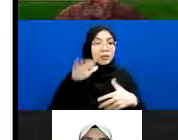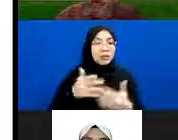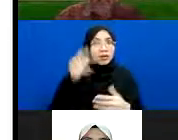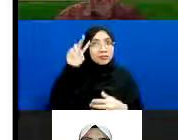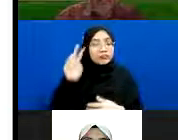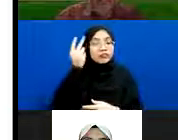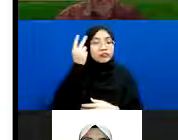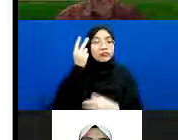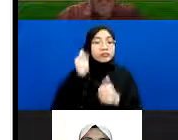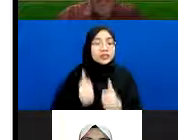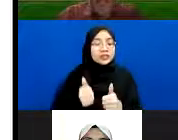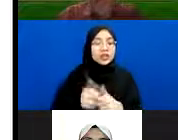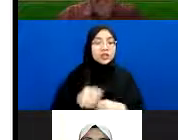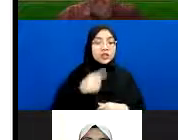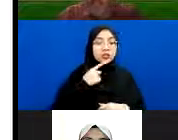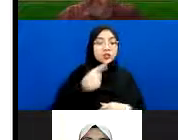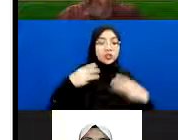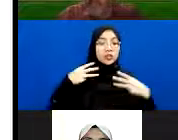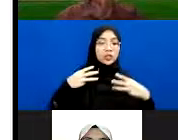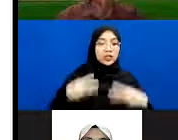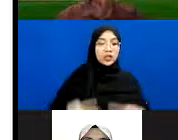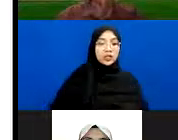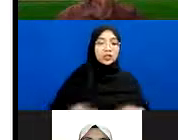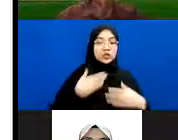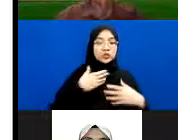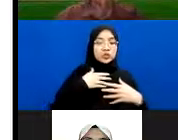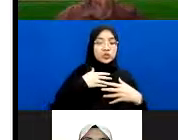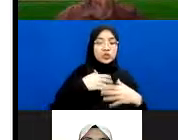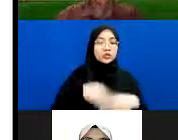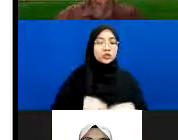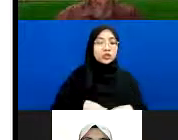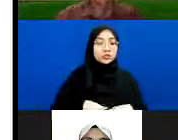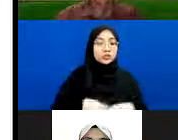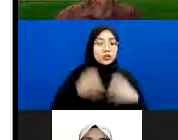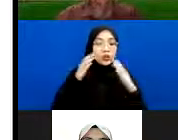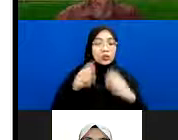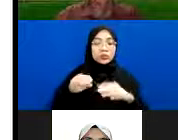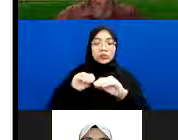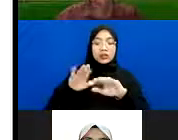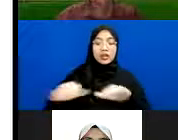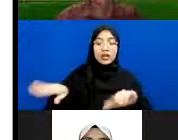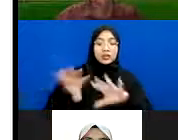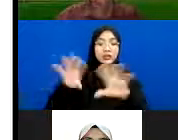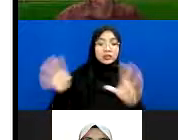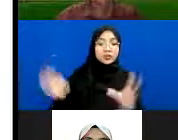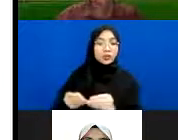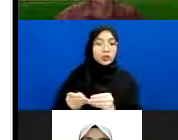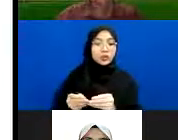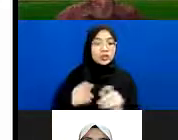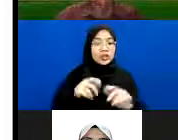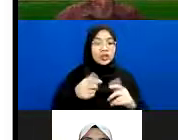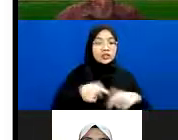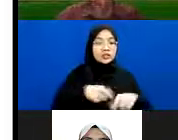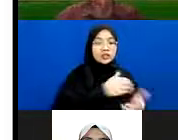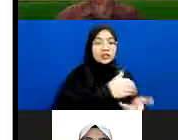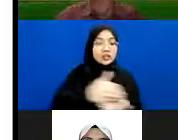perceptions about the sentiments, attitudes, and concerns among the inclusive students. Based